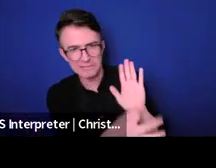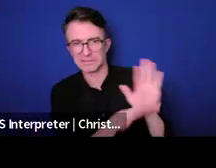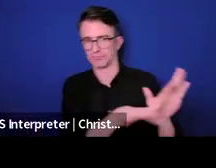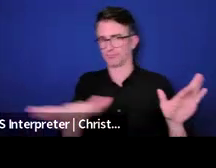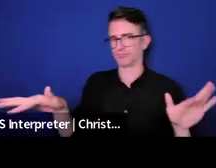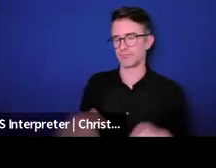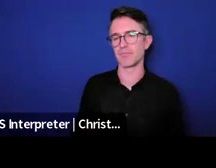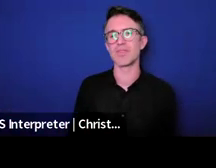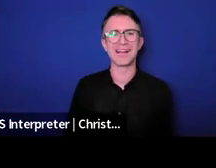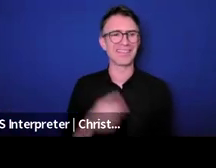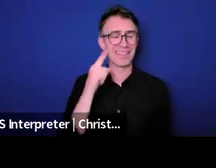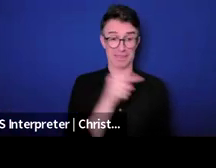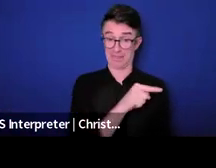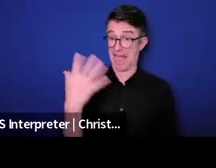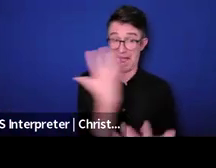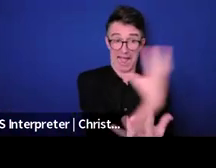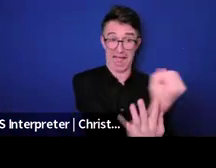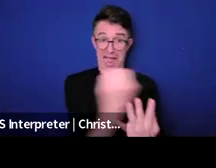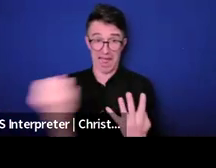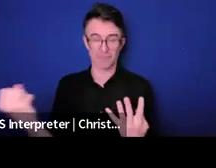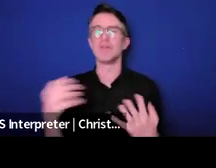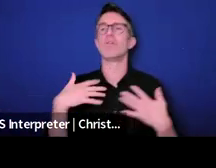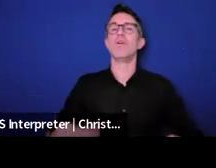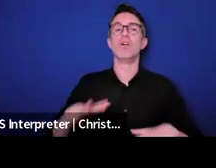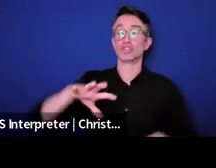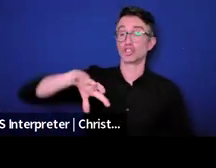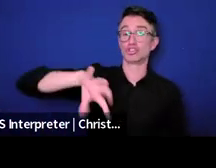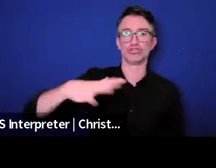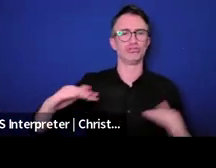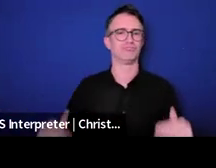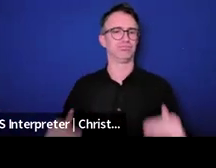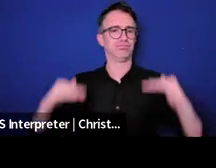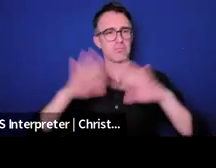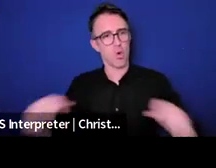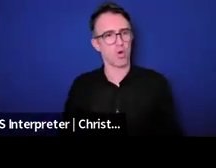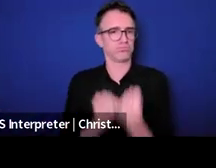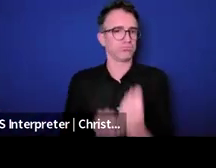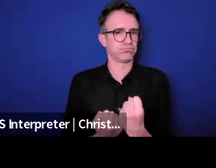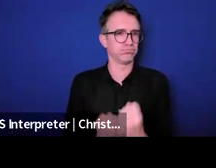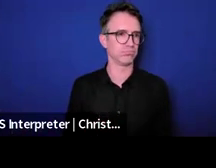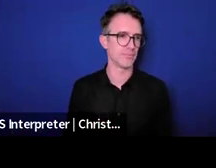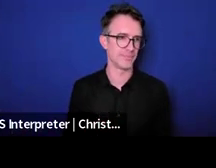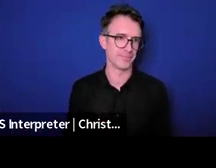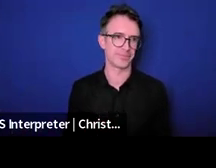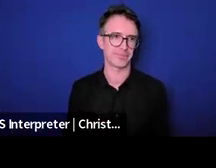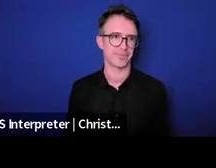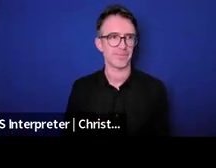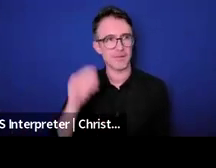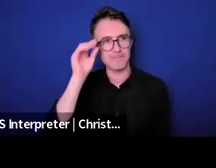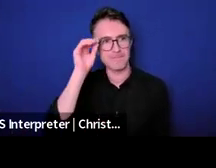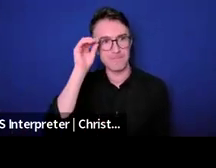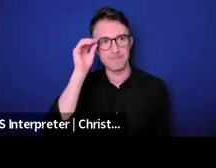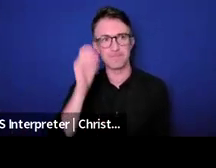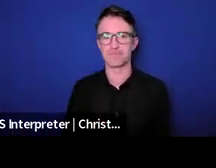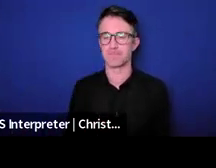strong foundation in social protection specifically. And if we go to the next slide, please. And I will close by